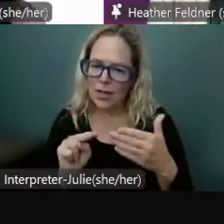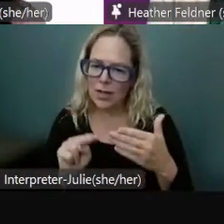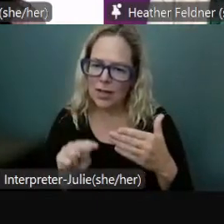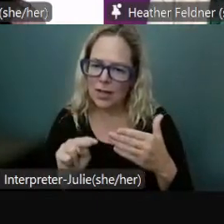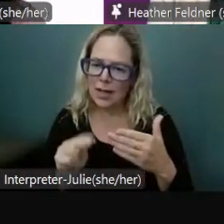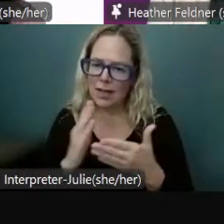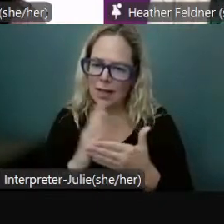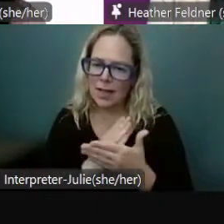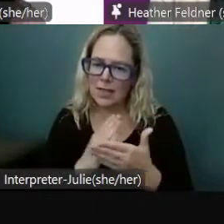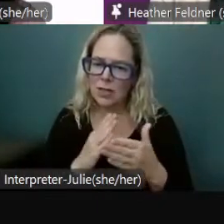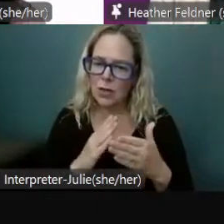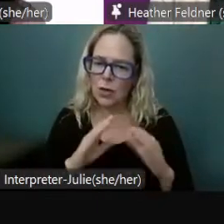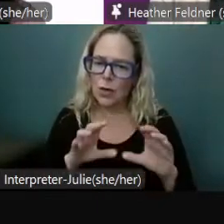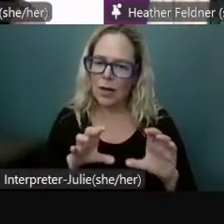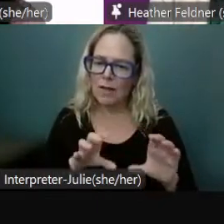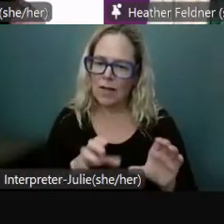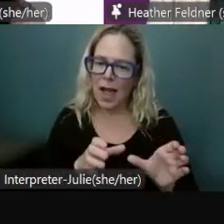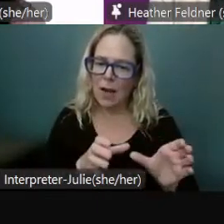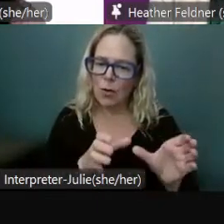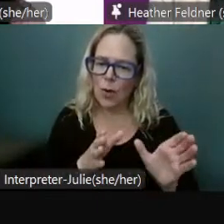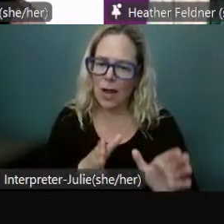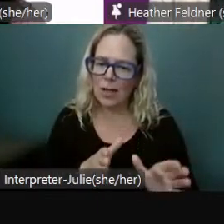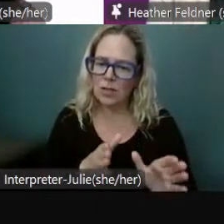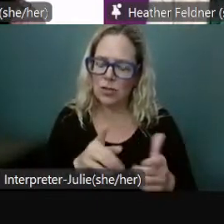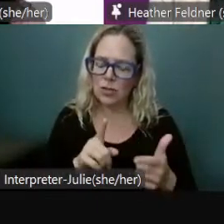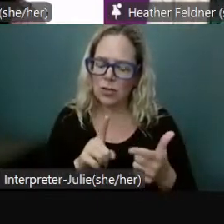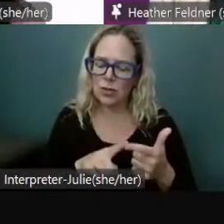those, like, we have chiropractors,